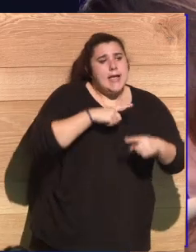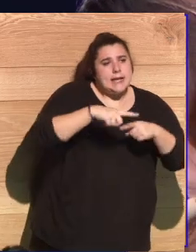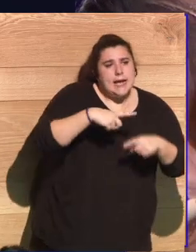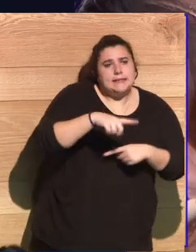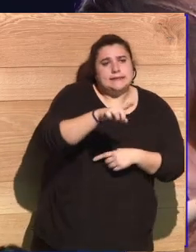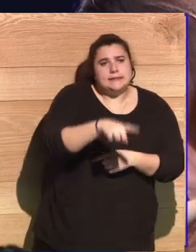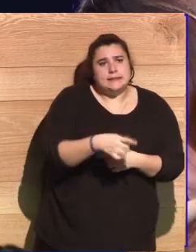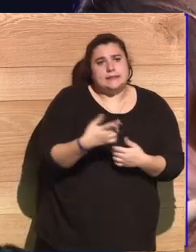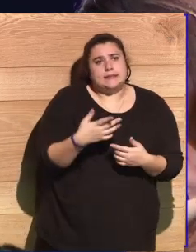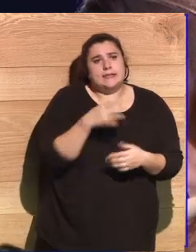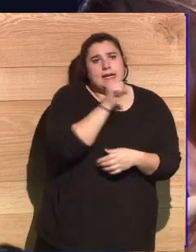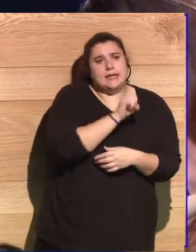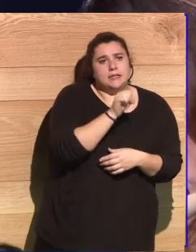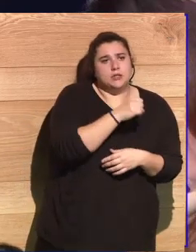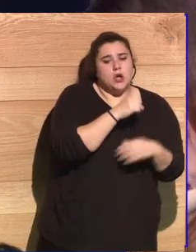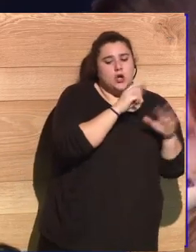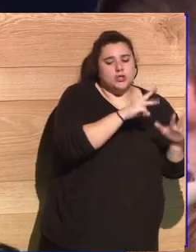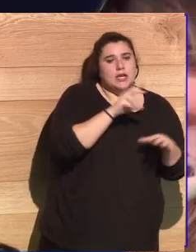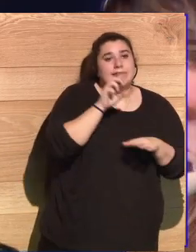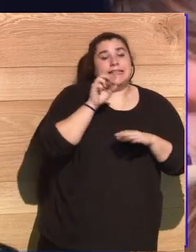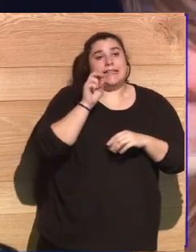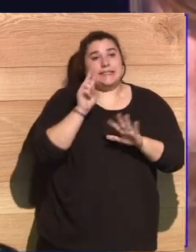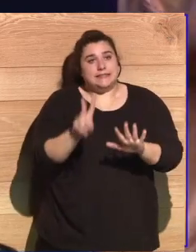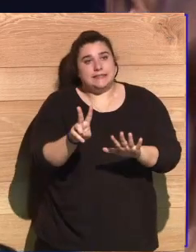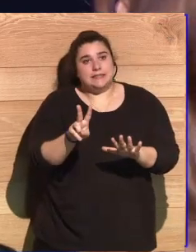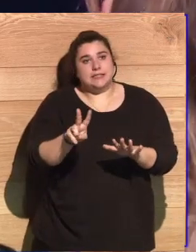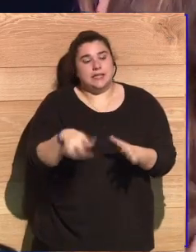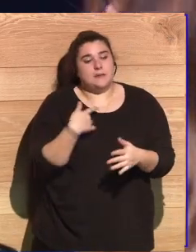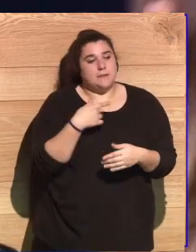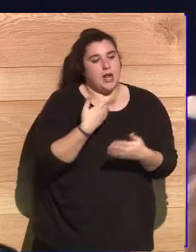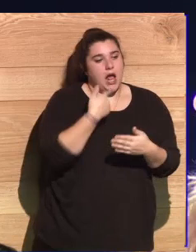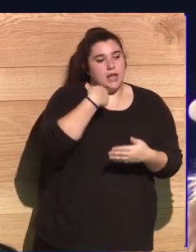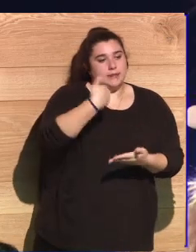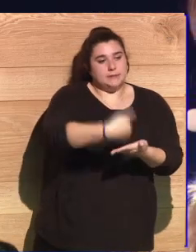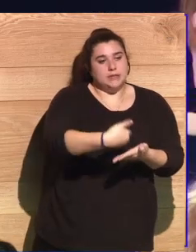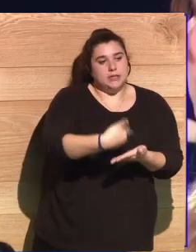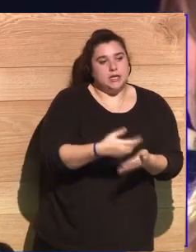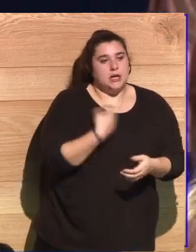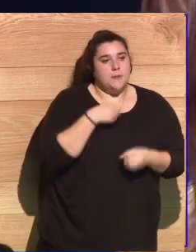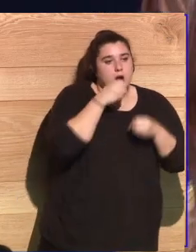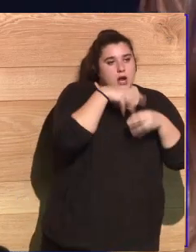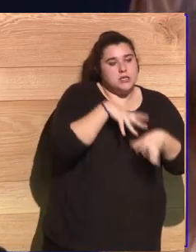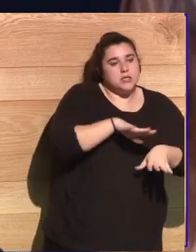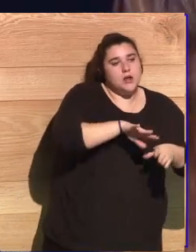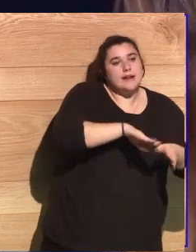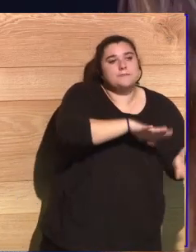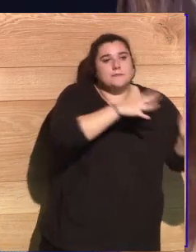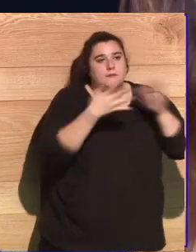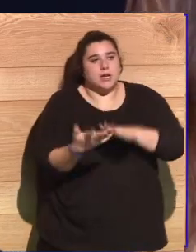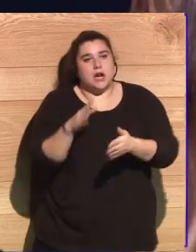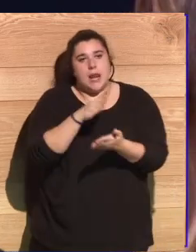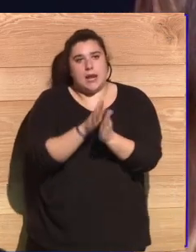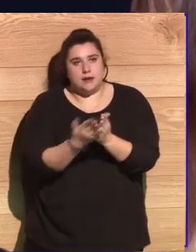I expand my story into a book-length memoir. And I was stubborn.